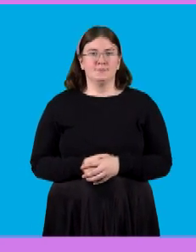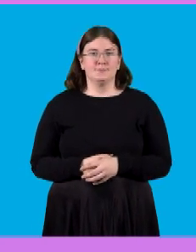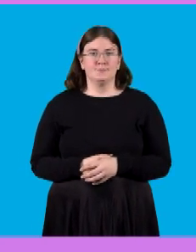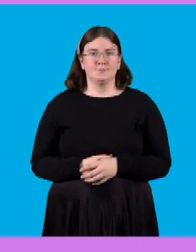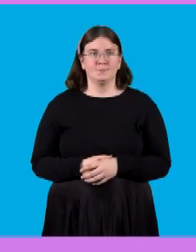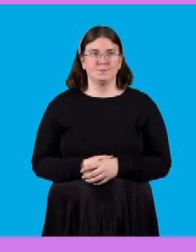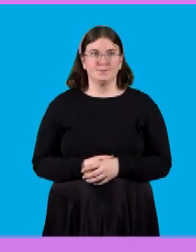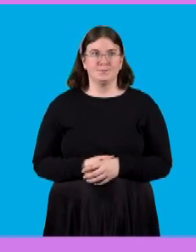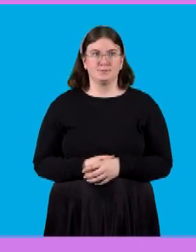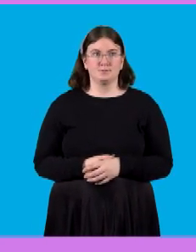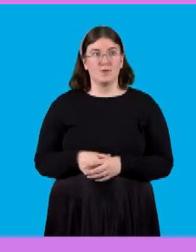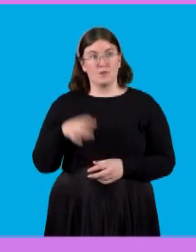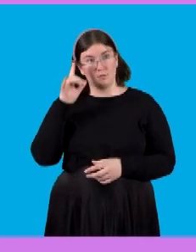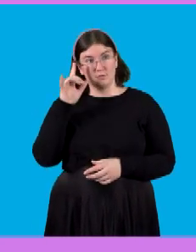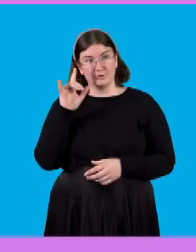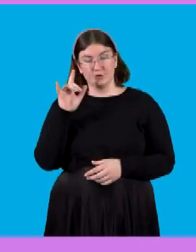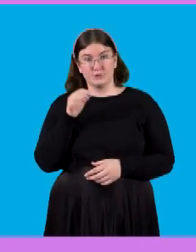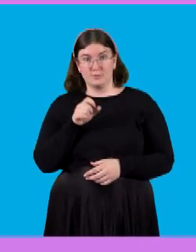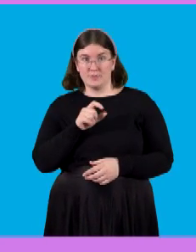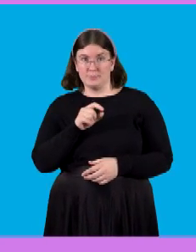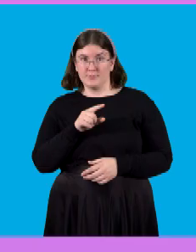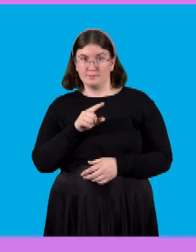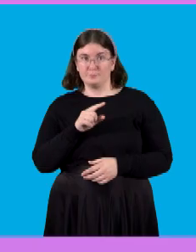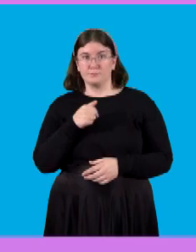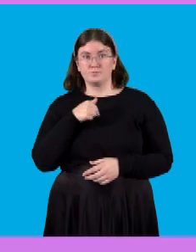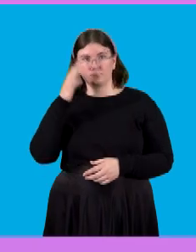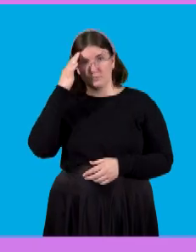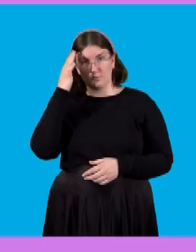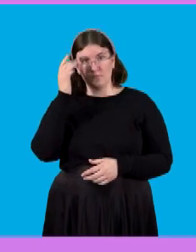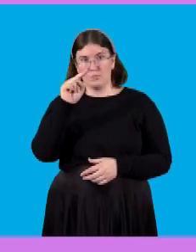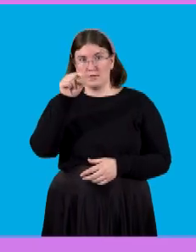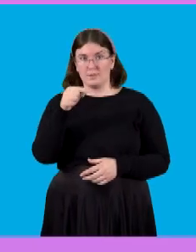okay, so the accommodation, I'll abbreviate it like that. We know then it's